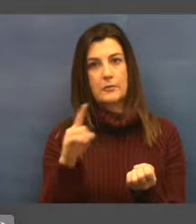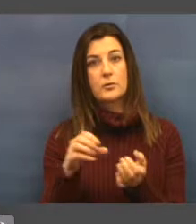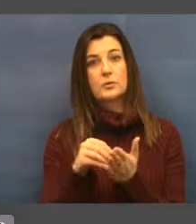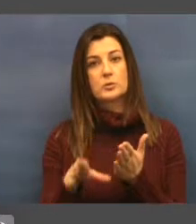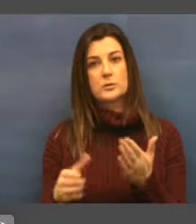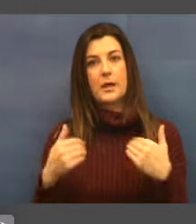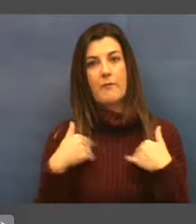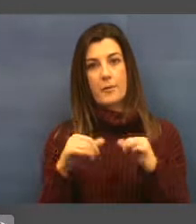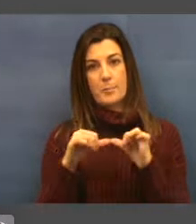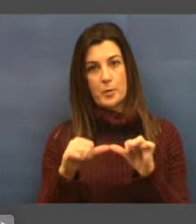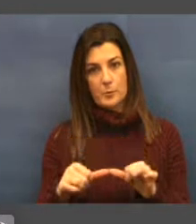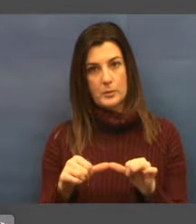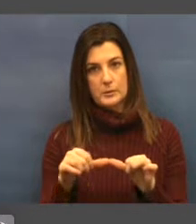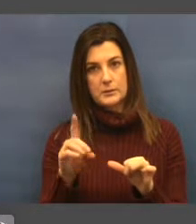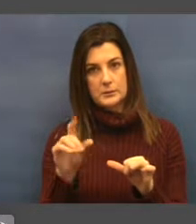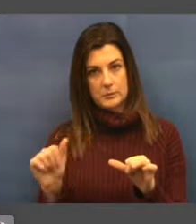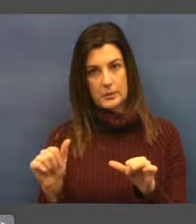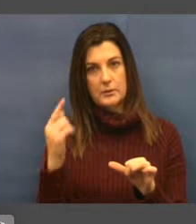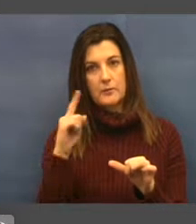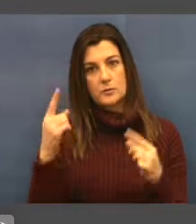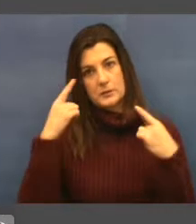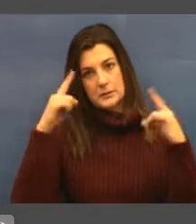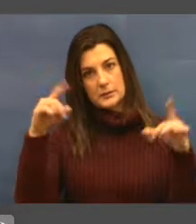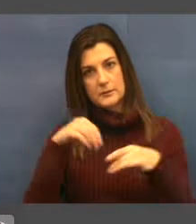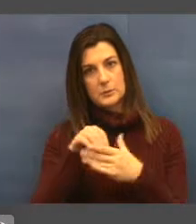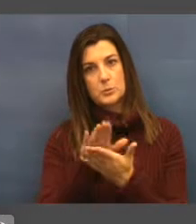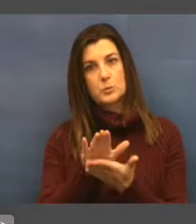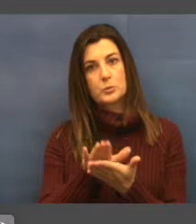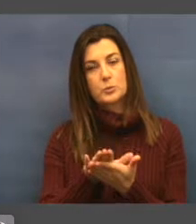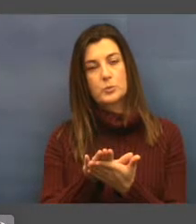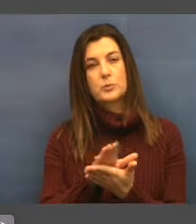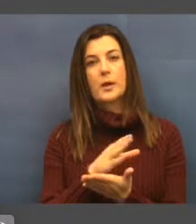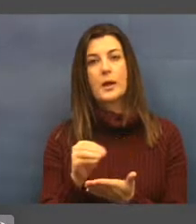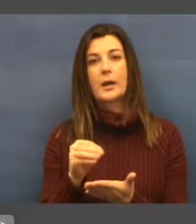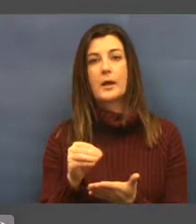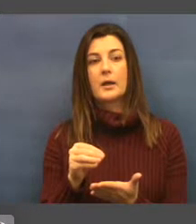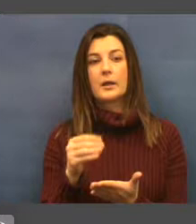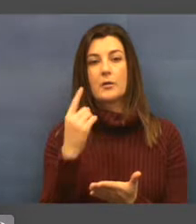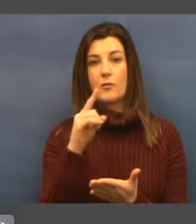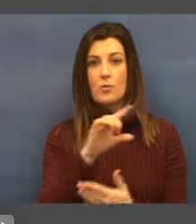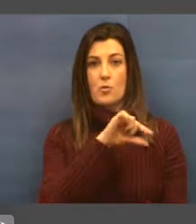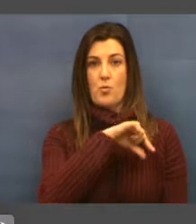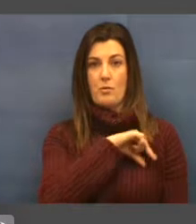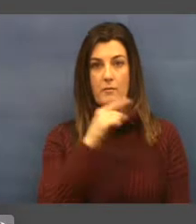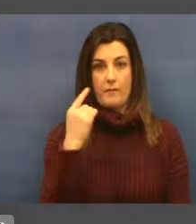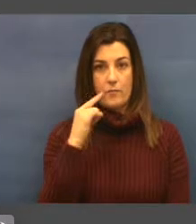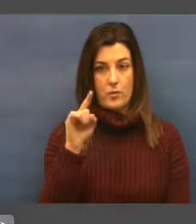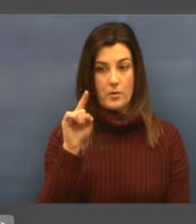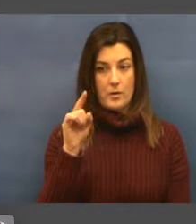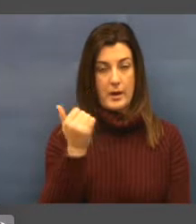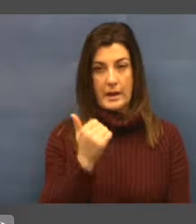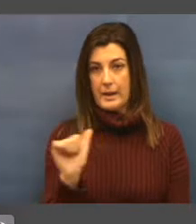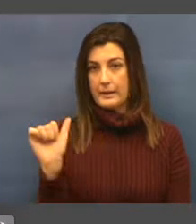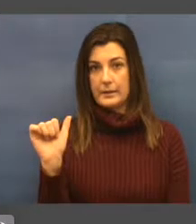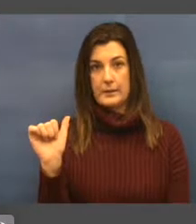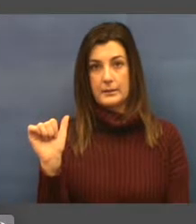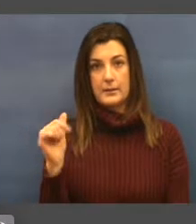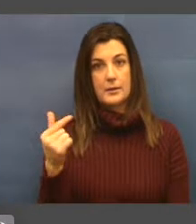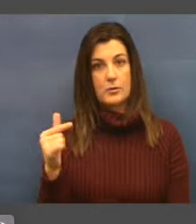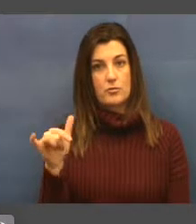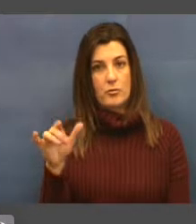with permanent disabilities to succeed in school. And in order to qualify for any of